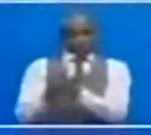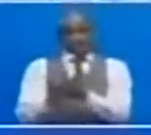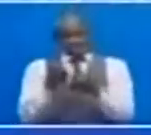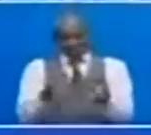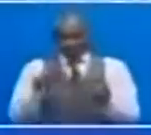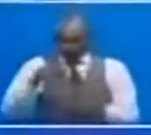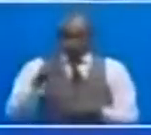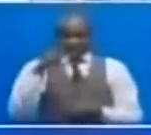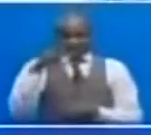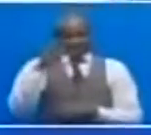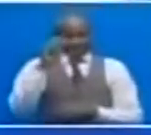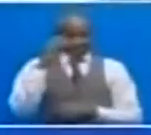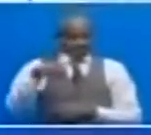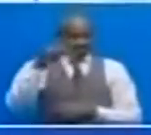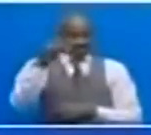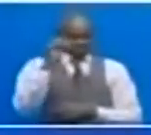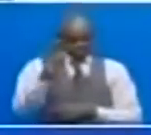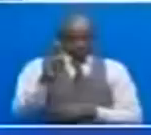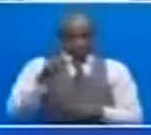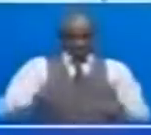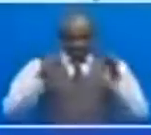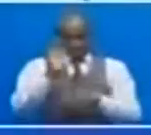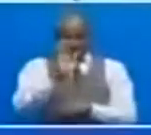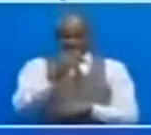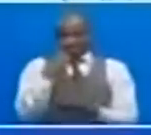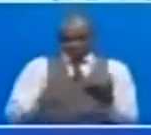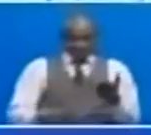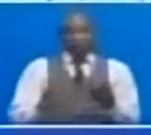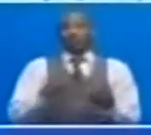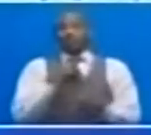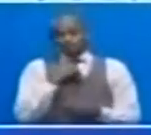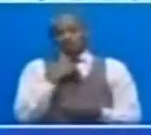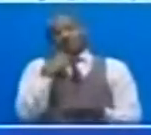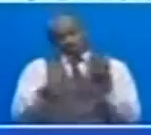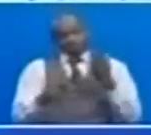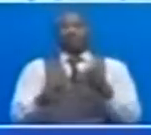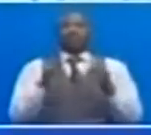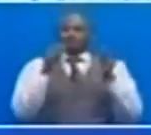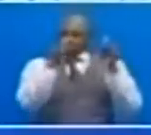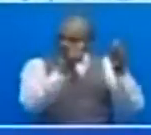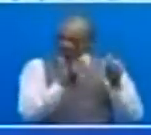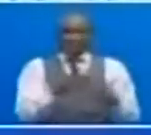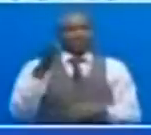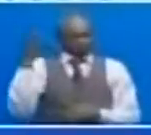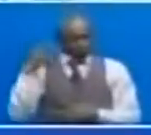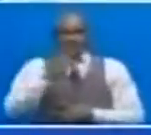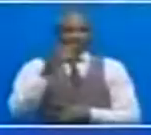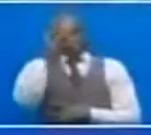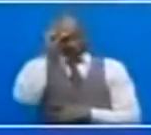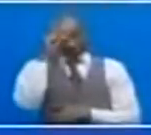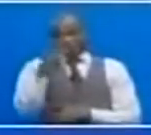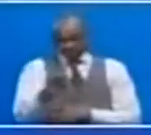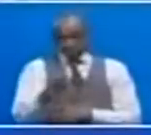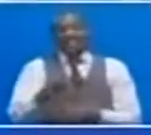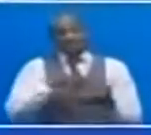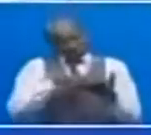Led by KMPDU National Chair Samuel Oroko, the union issued a strike notice to the county government for